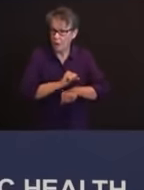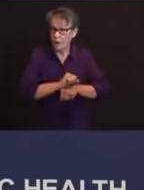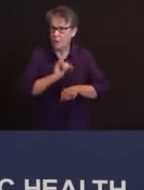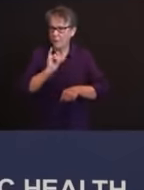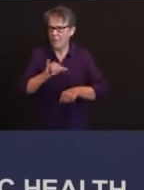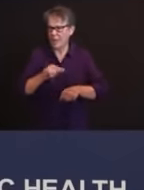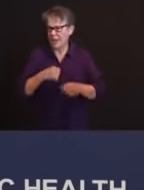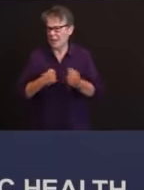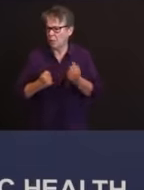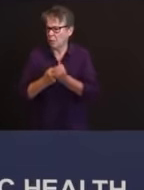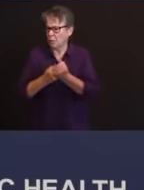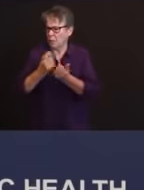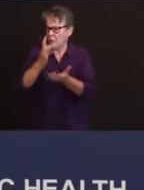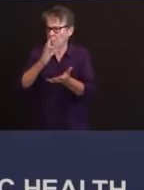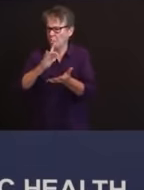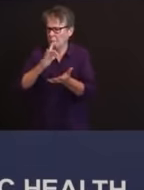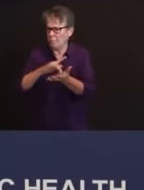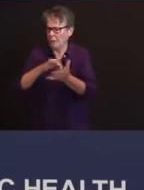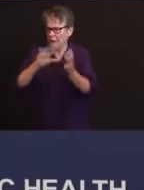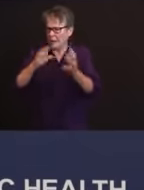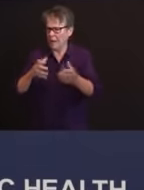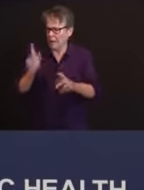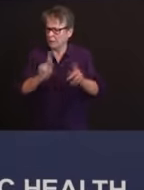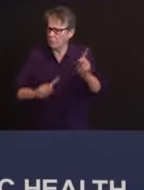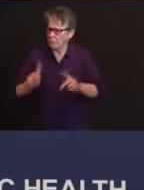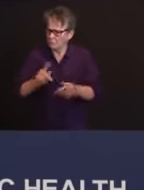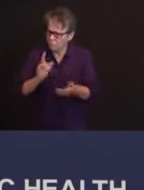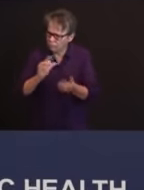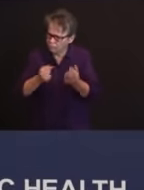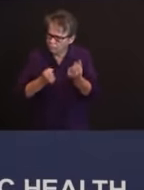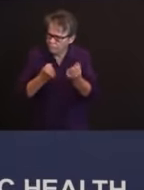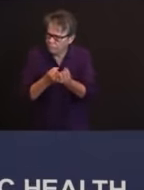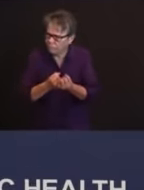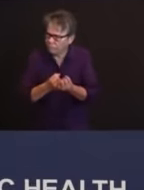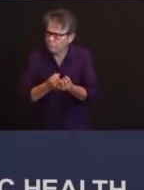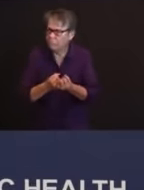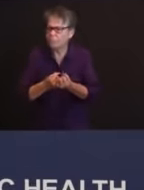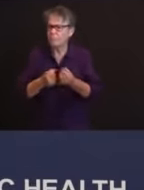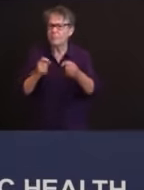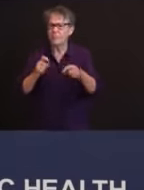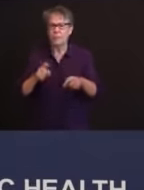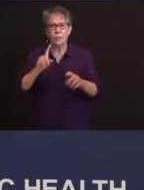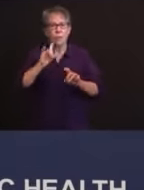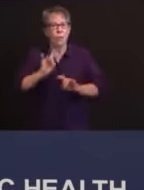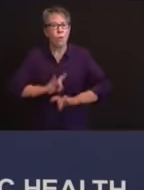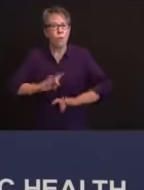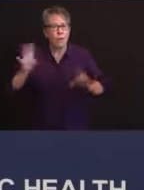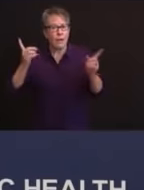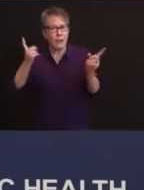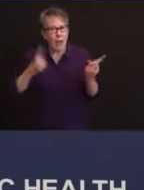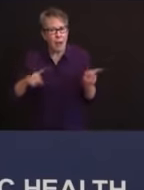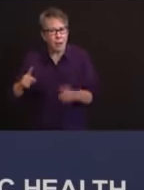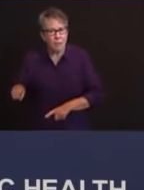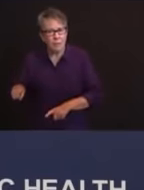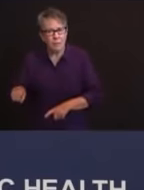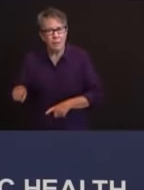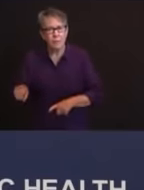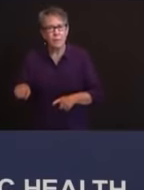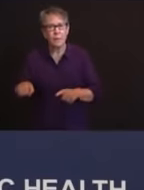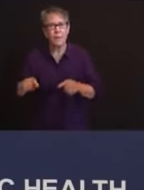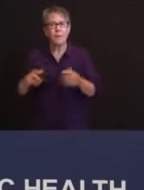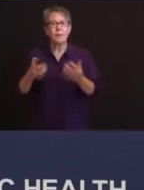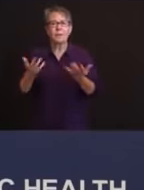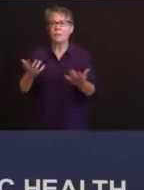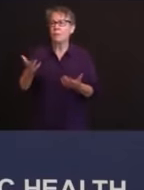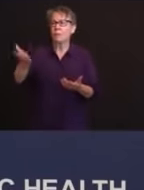time, comparable only to the 1930s and the 1860s? I'm completely at comfort and at ease with that. I don't agree